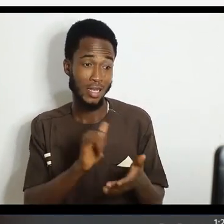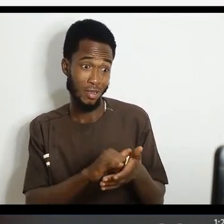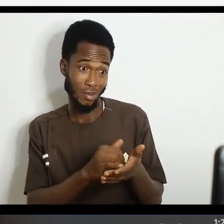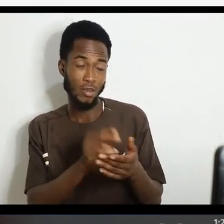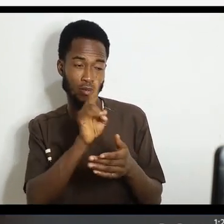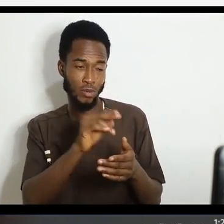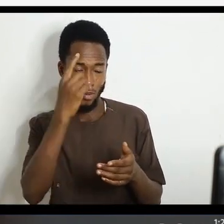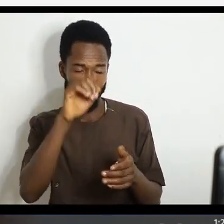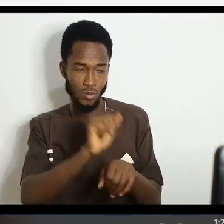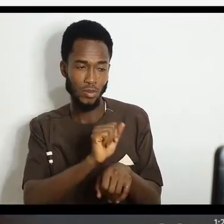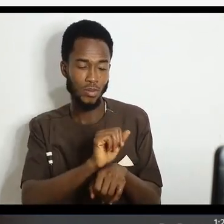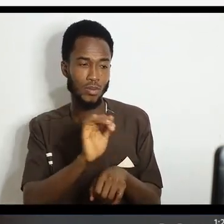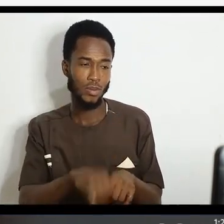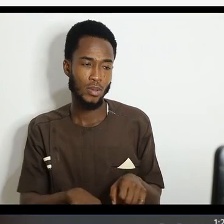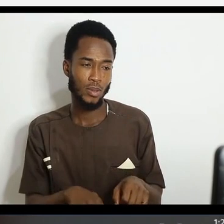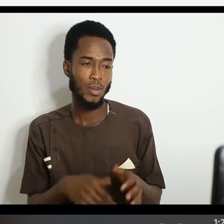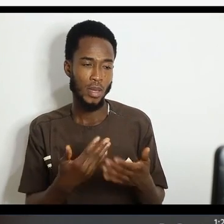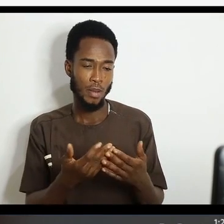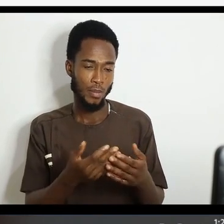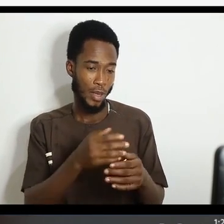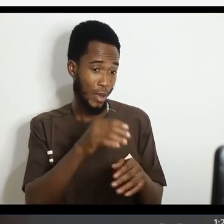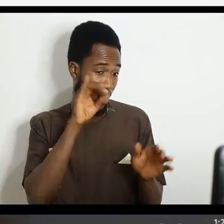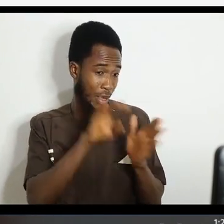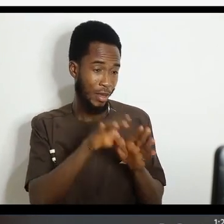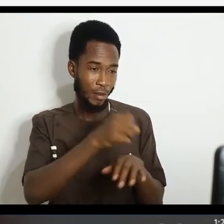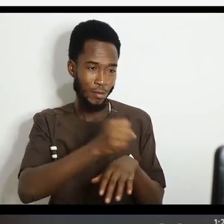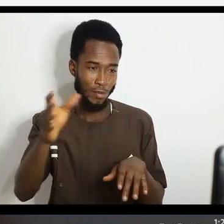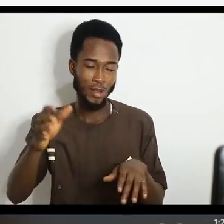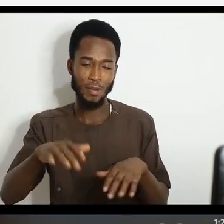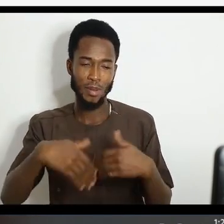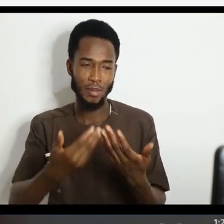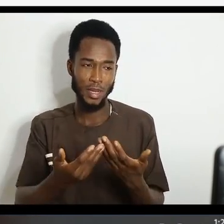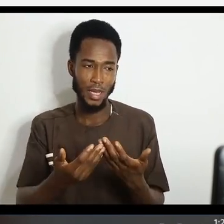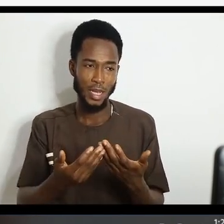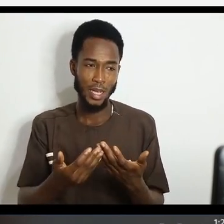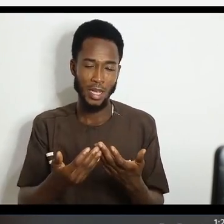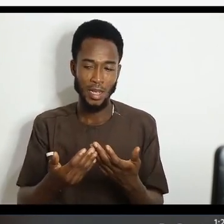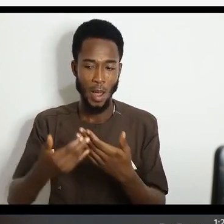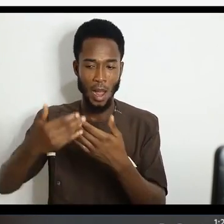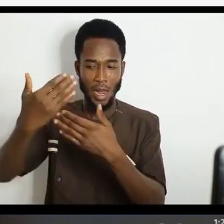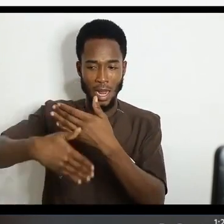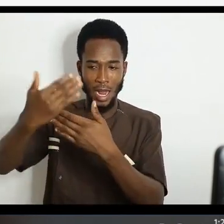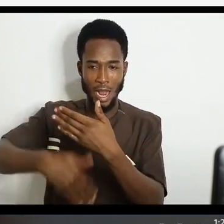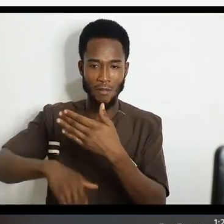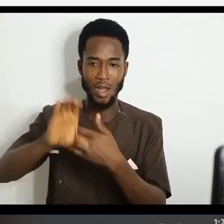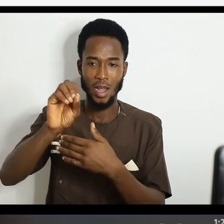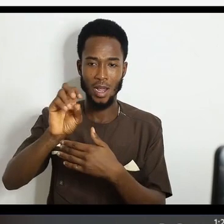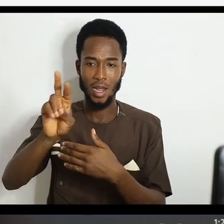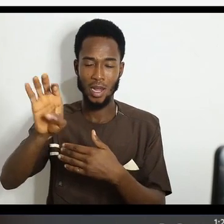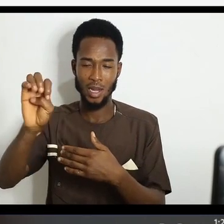is used for. Let's delete this picture and also learn how to create a cover page. So you go to